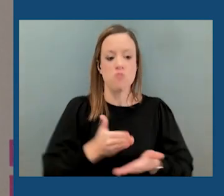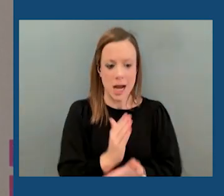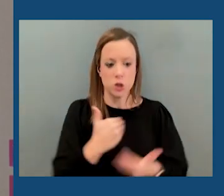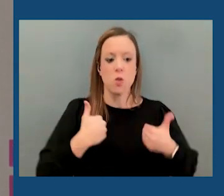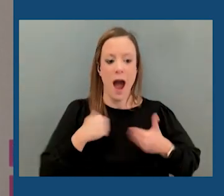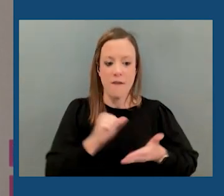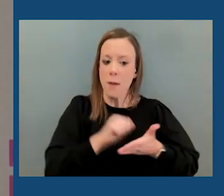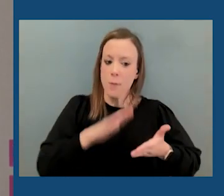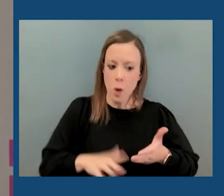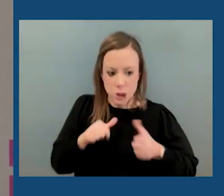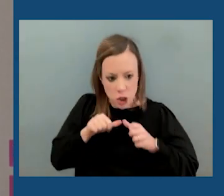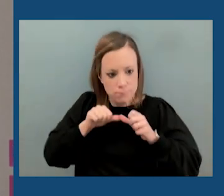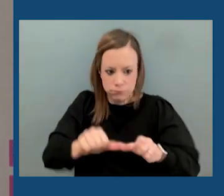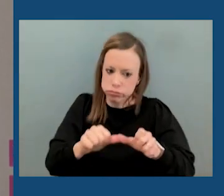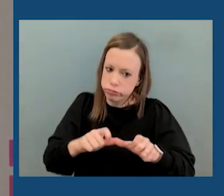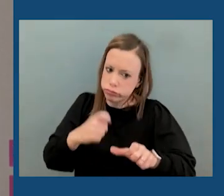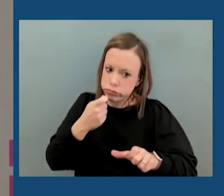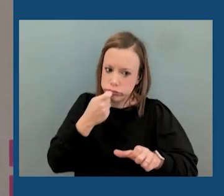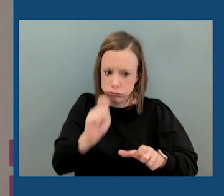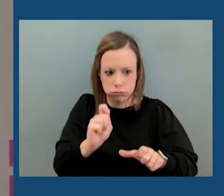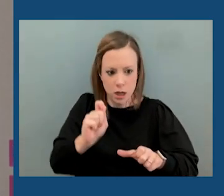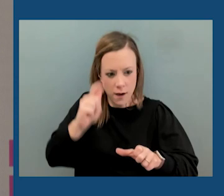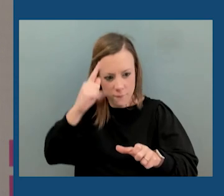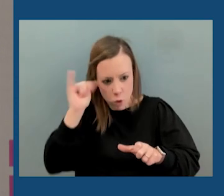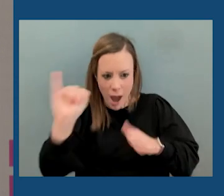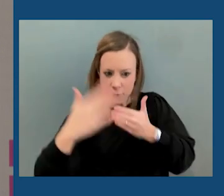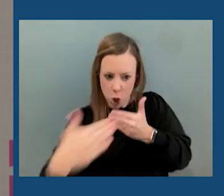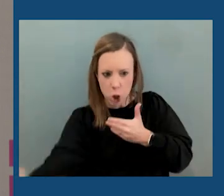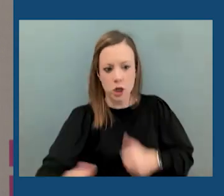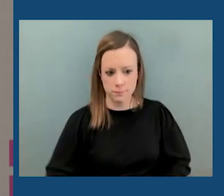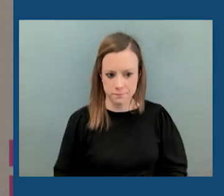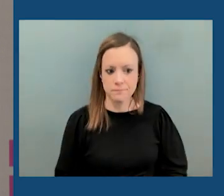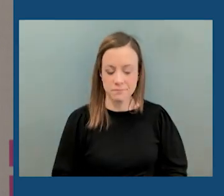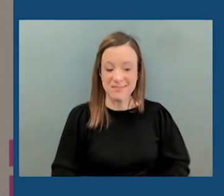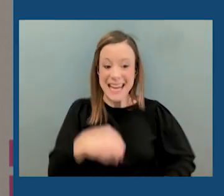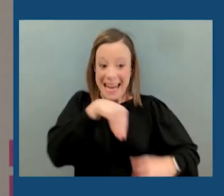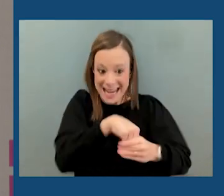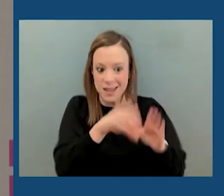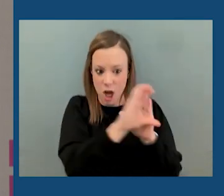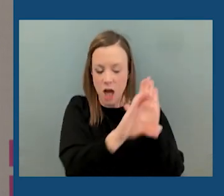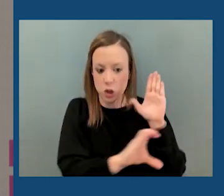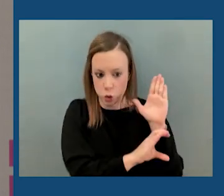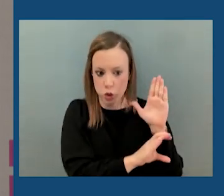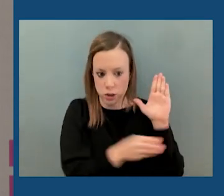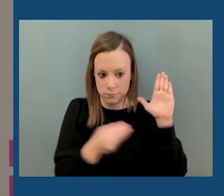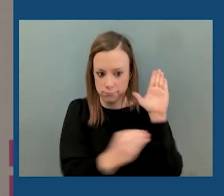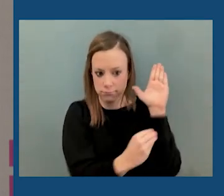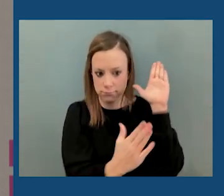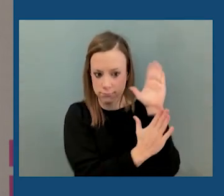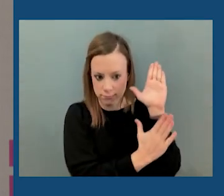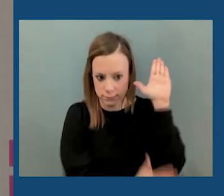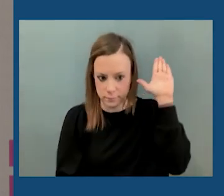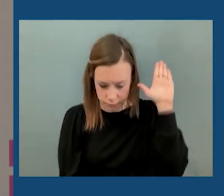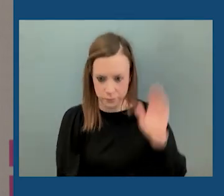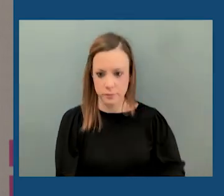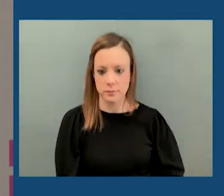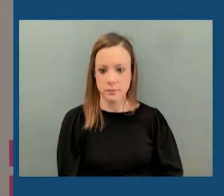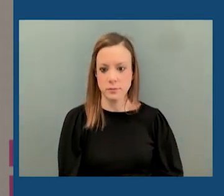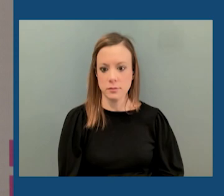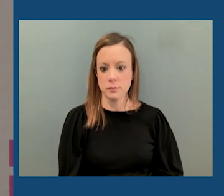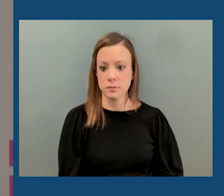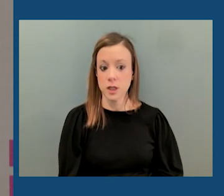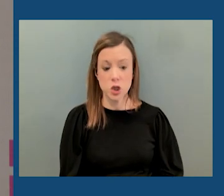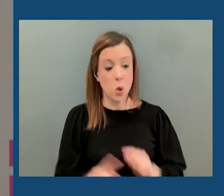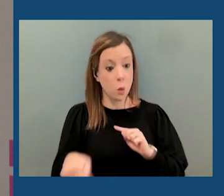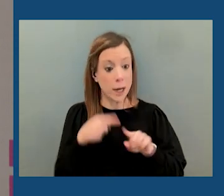York State, constitutionally. So when you leave, do not miss an